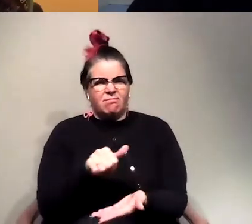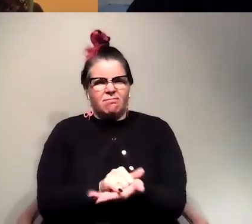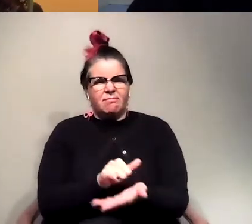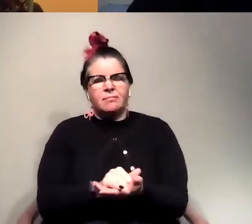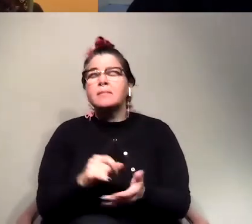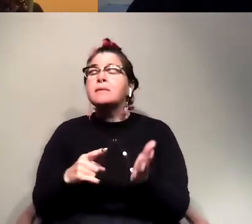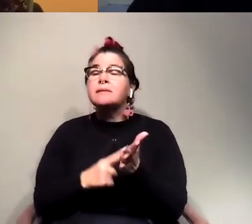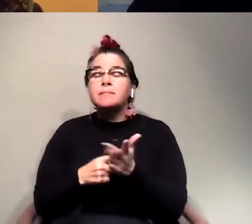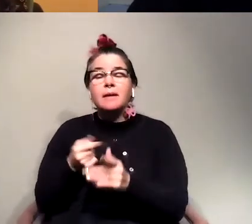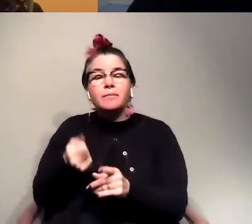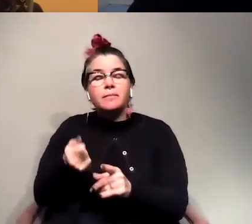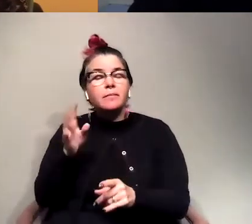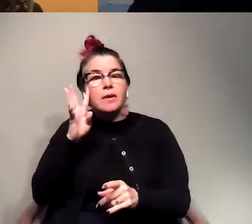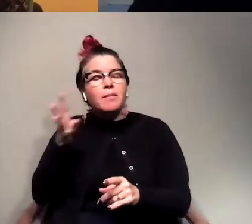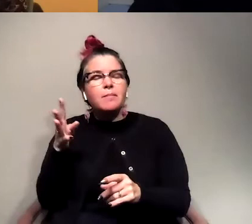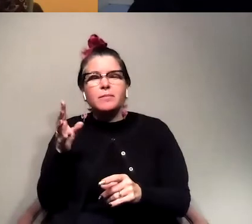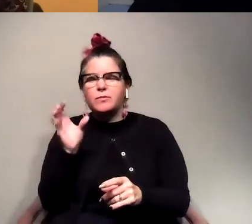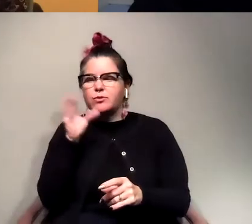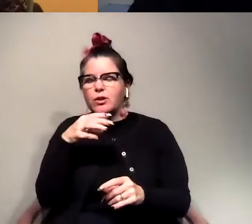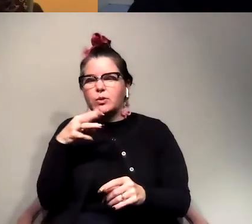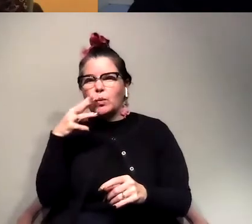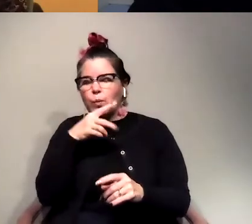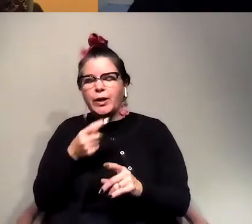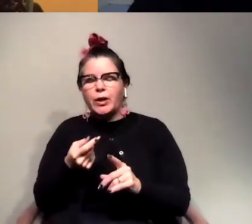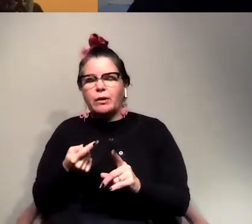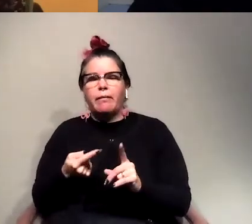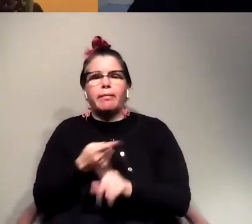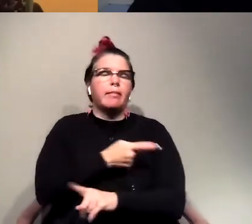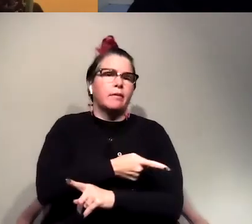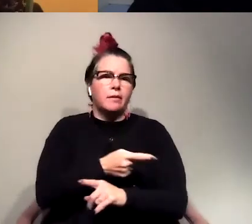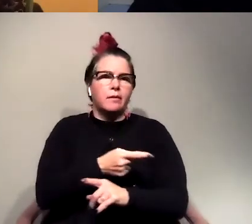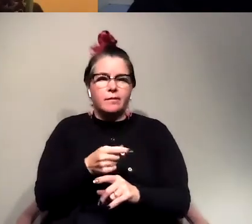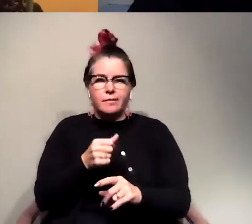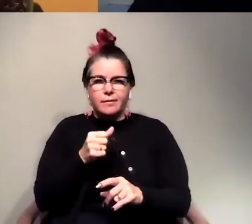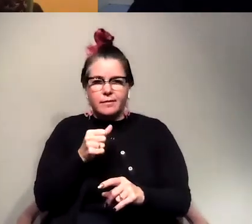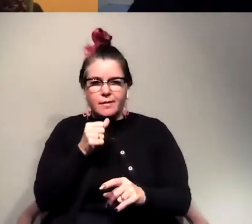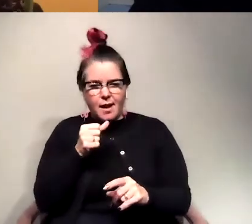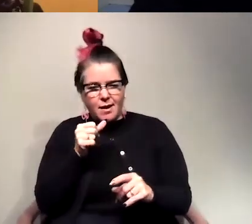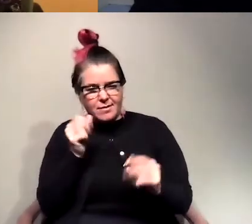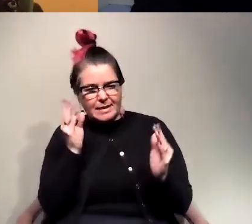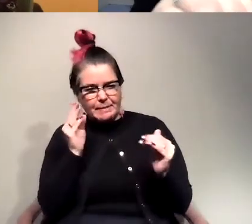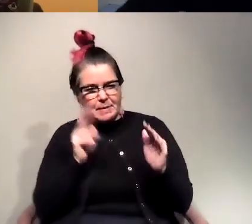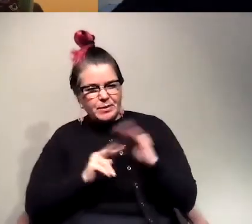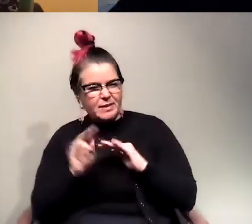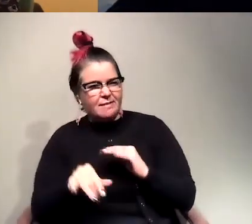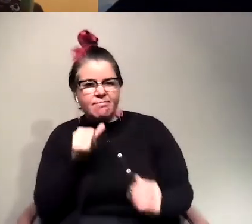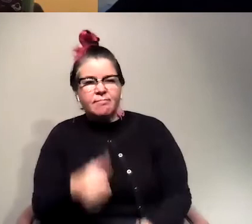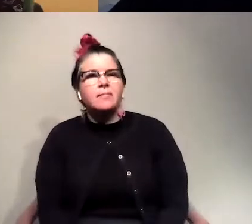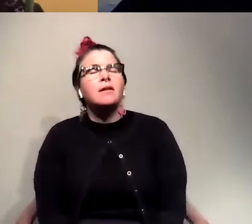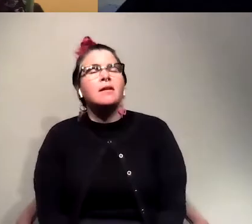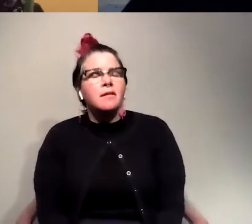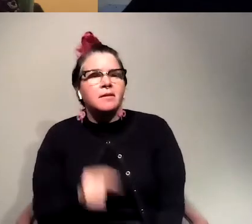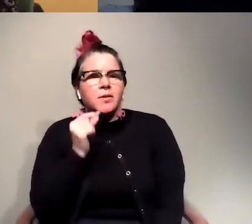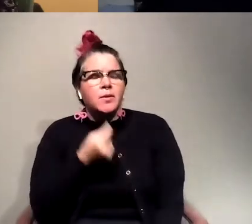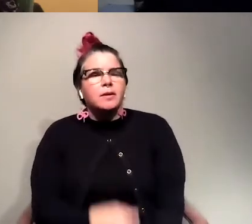can come up with really weird shortcut solutions to problems that we weren't really expecting. Cool.